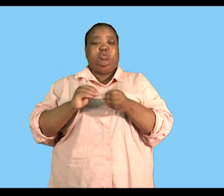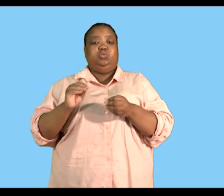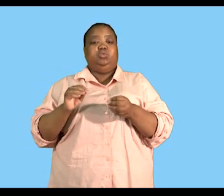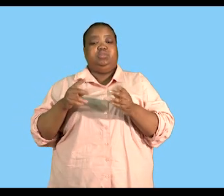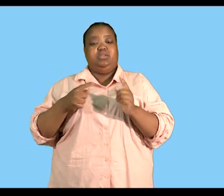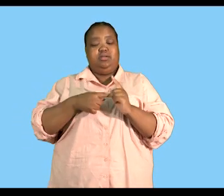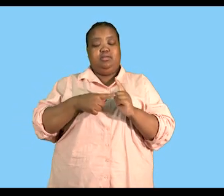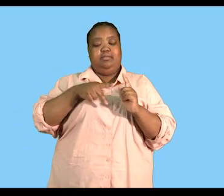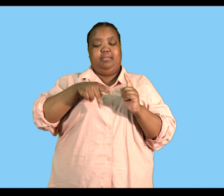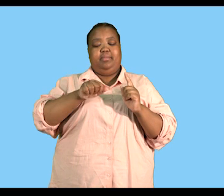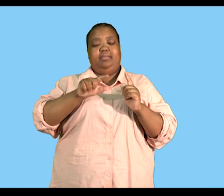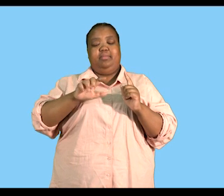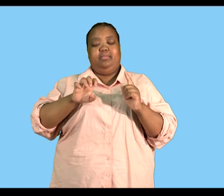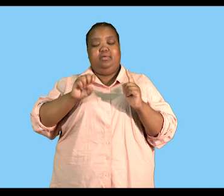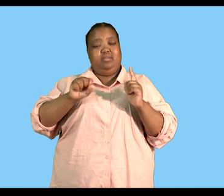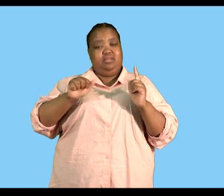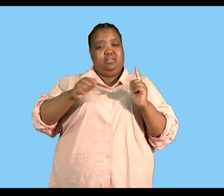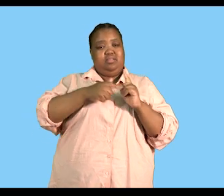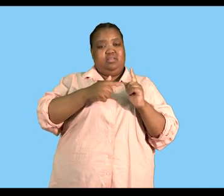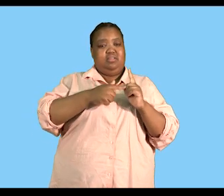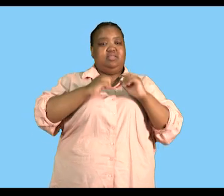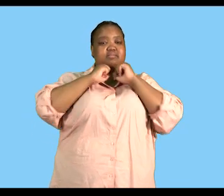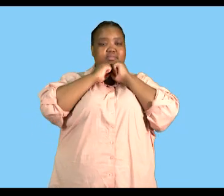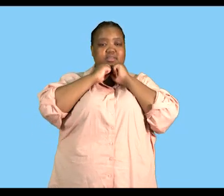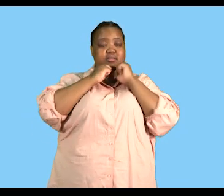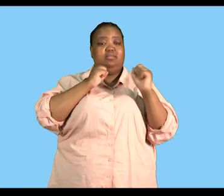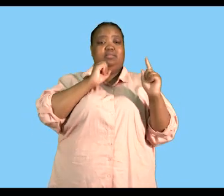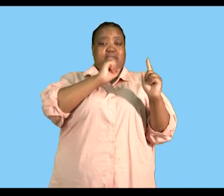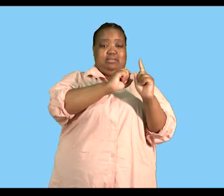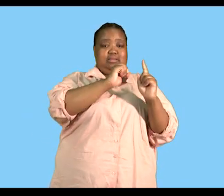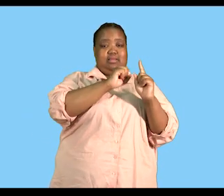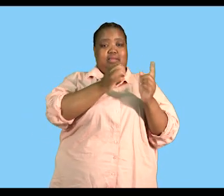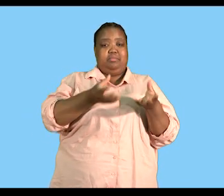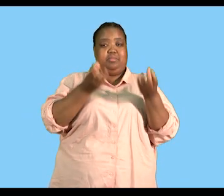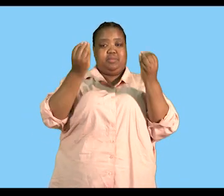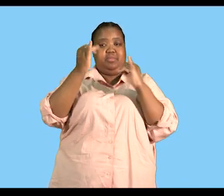means Palisa's parent will have